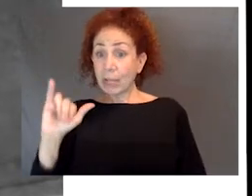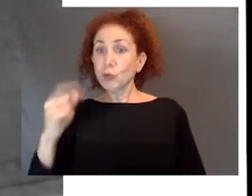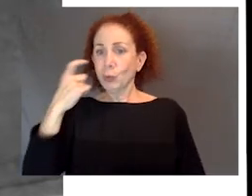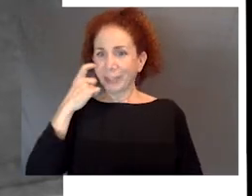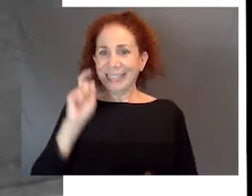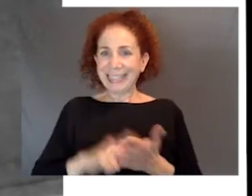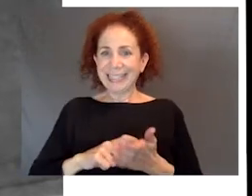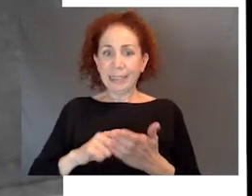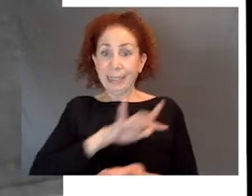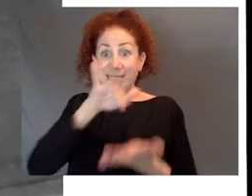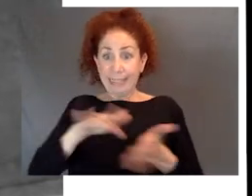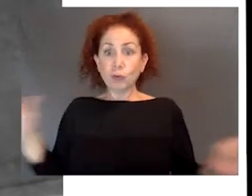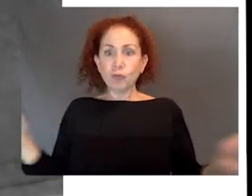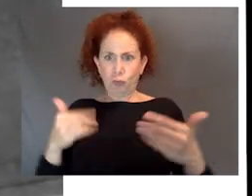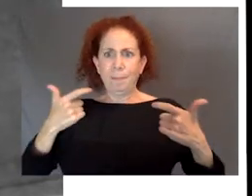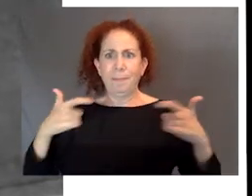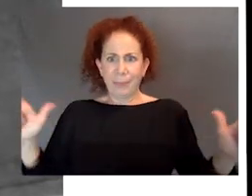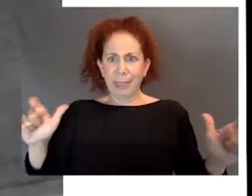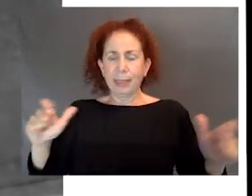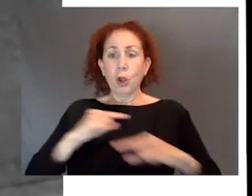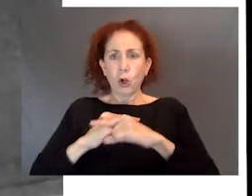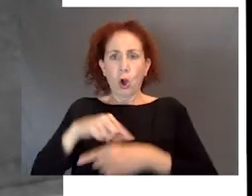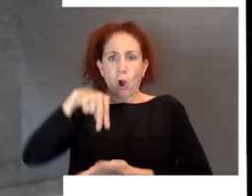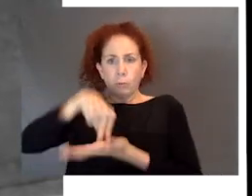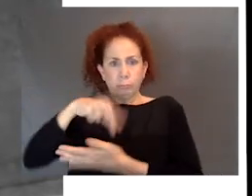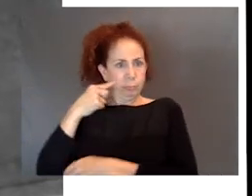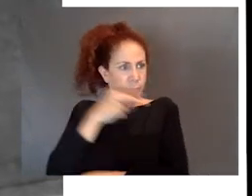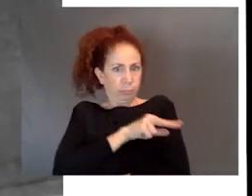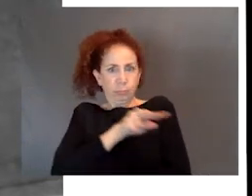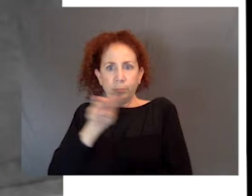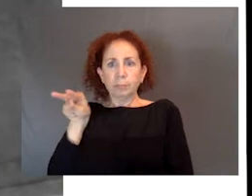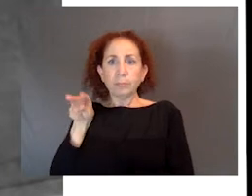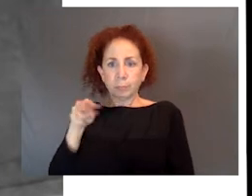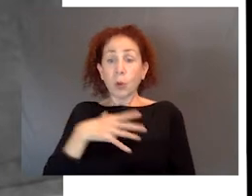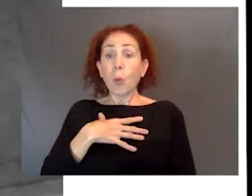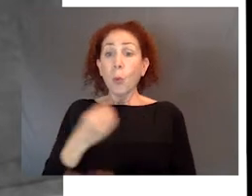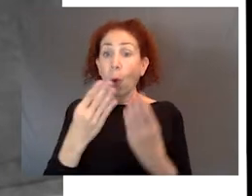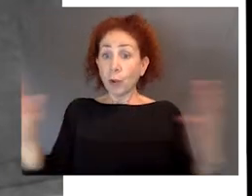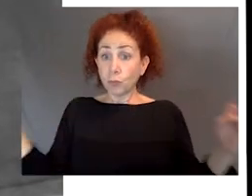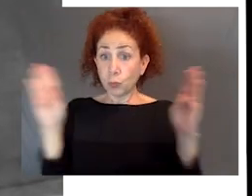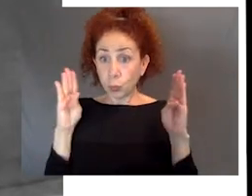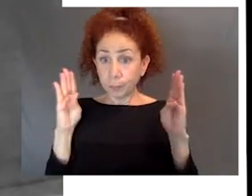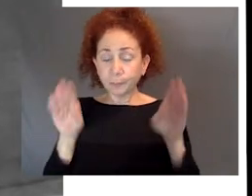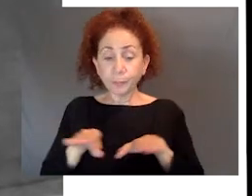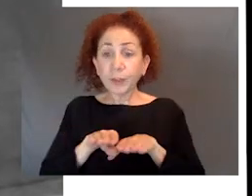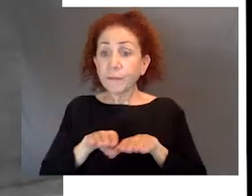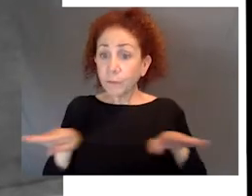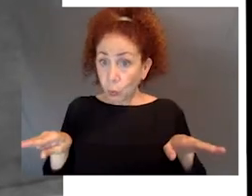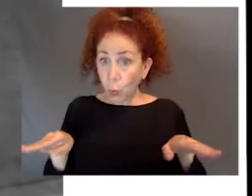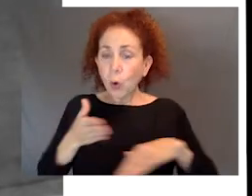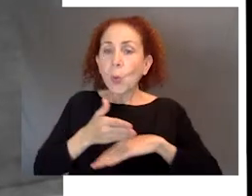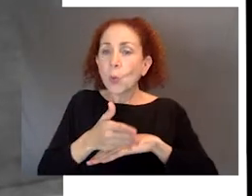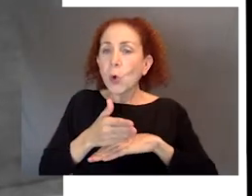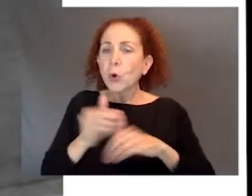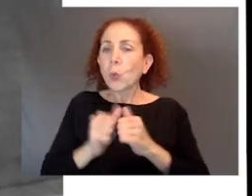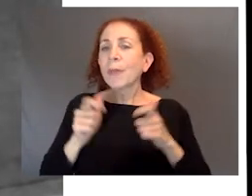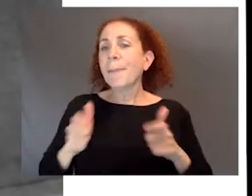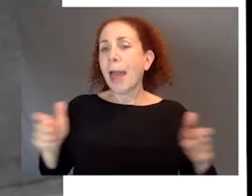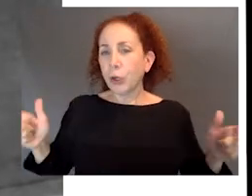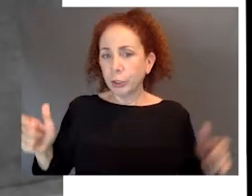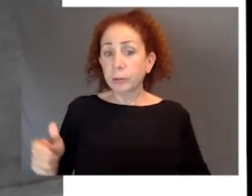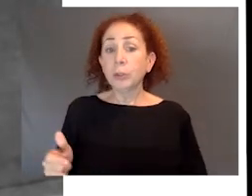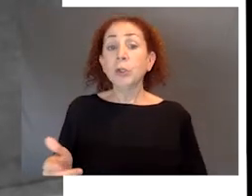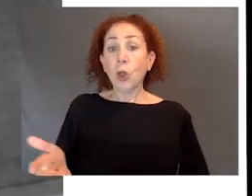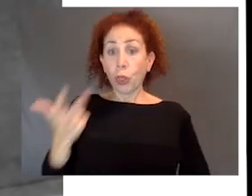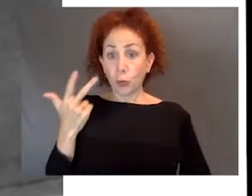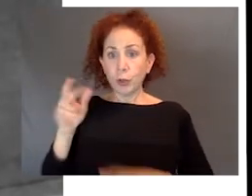the large central room from the perspective of a guard. The room is white, with a patterned white wooden floor. 3